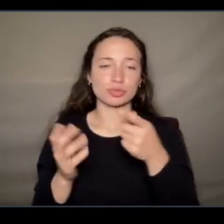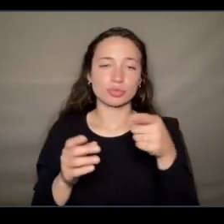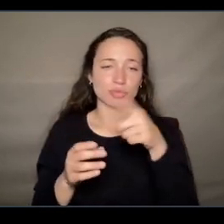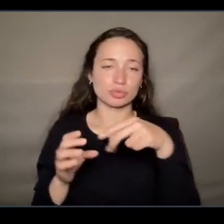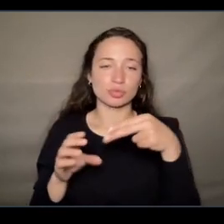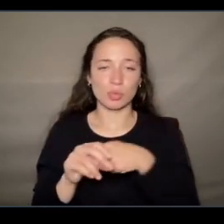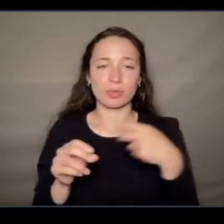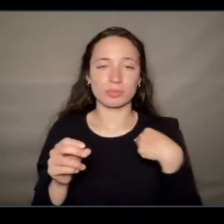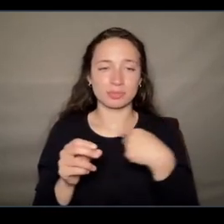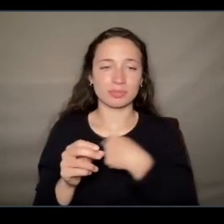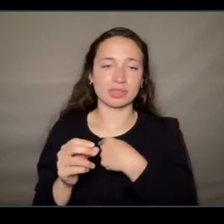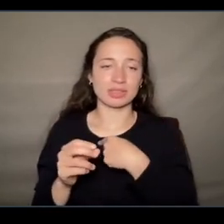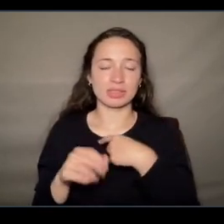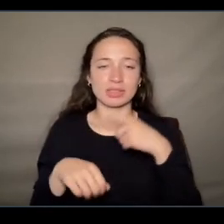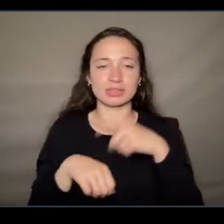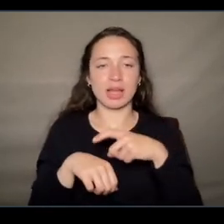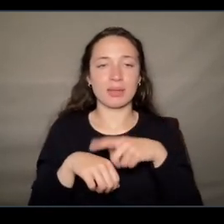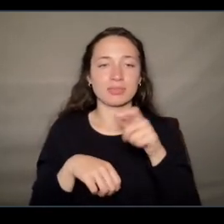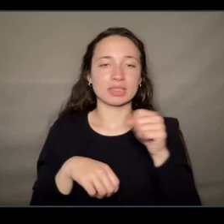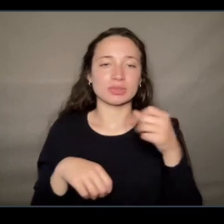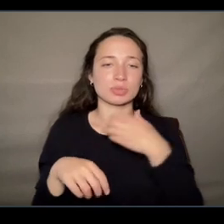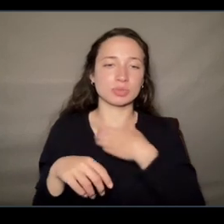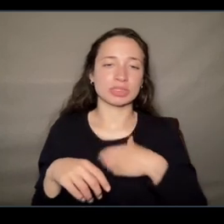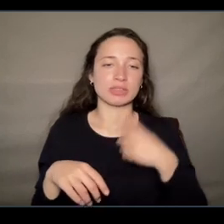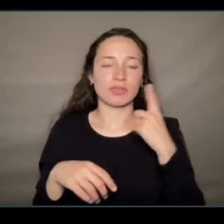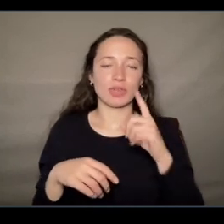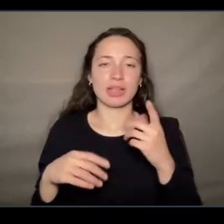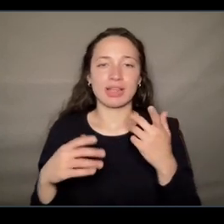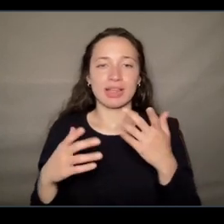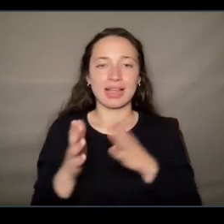I'm sure you join me, many of you, in